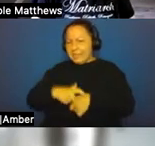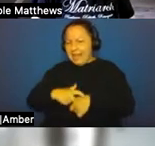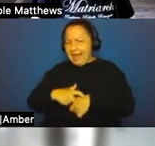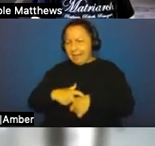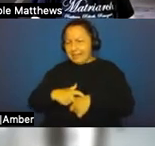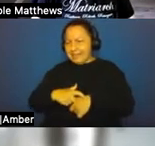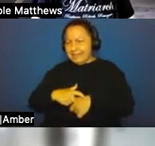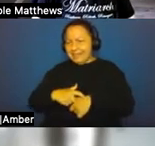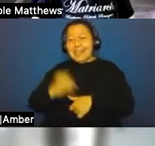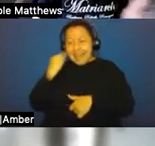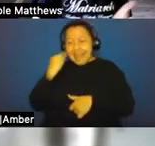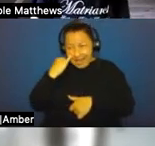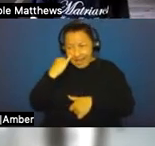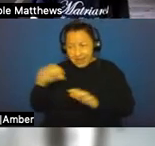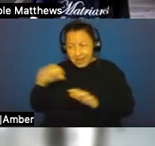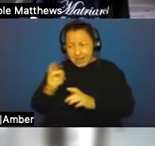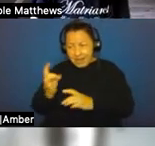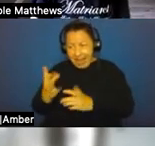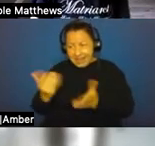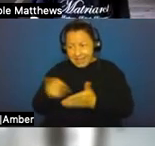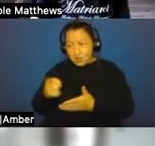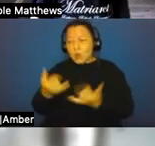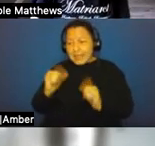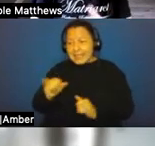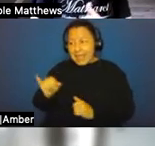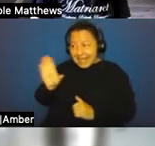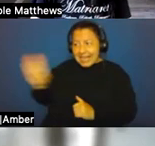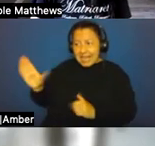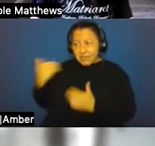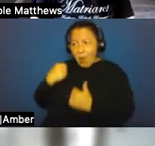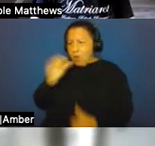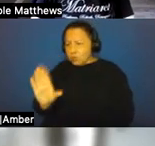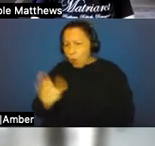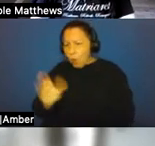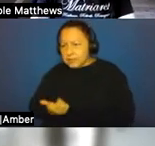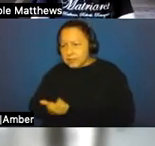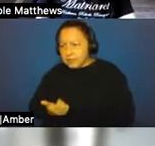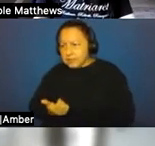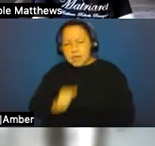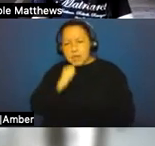he commits violence against you, it is still on him. It is not, has nothing to do with what you did.